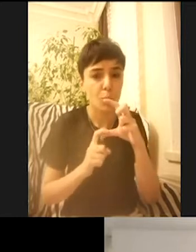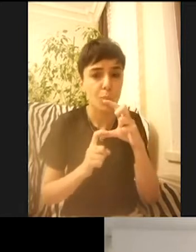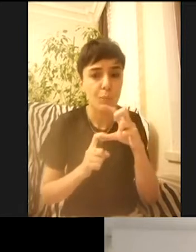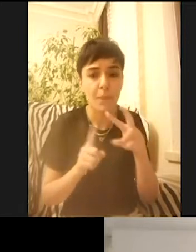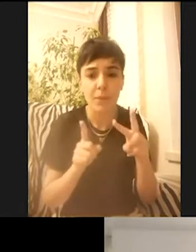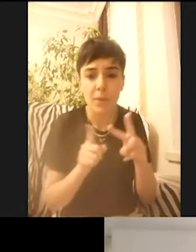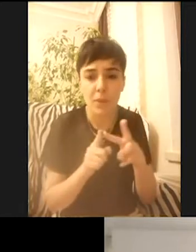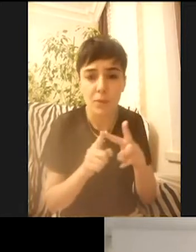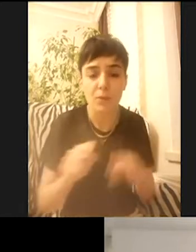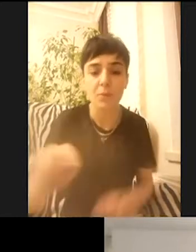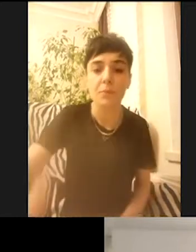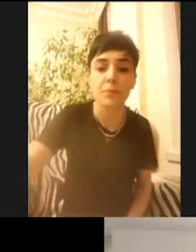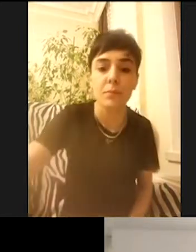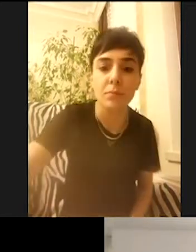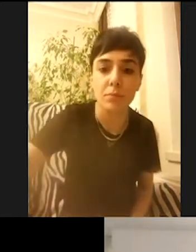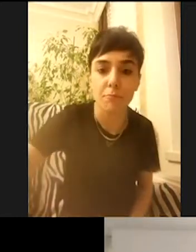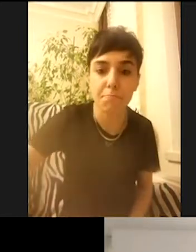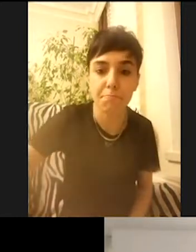Lay, Caleb Batta,